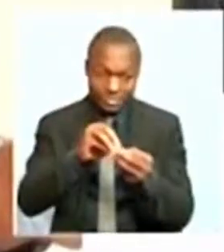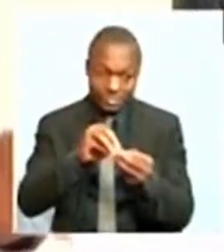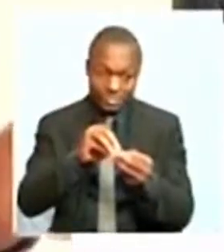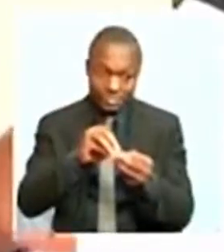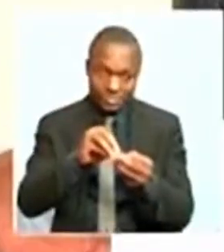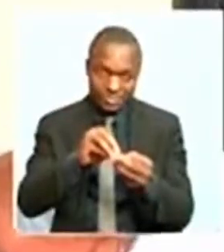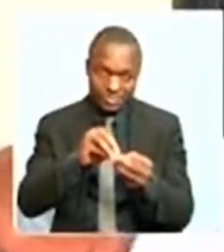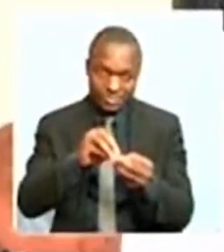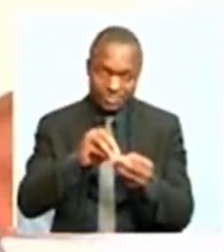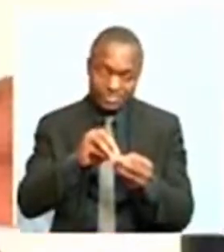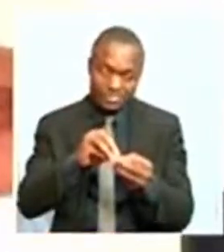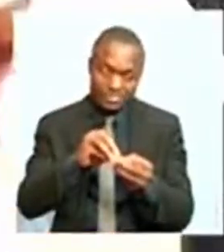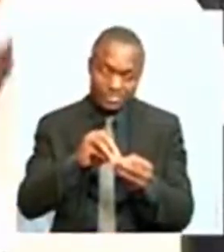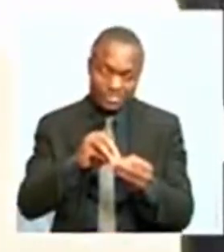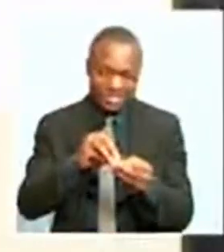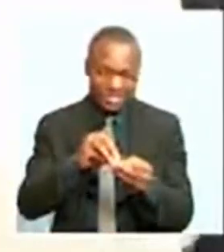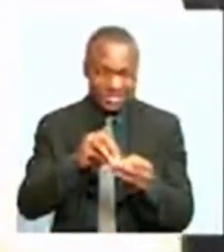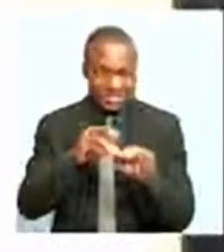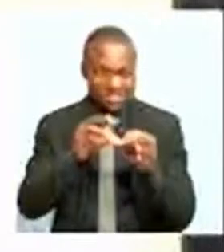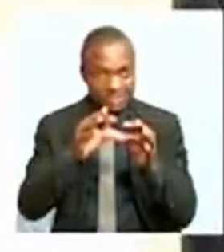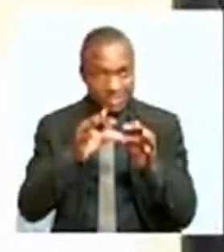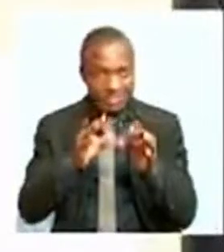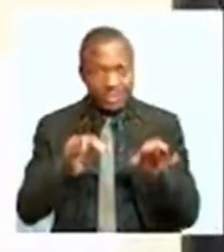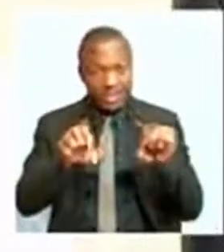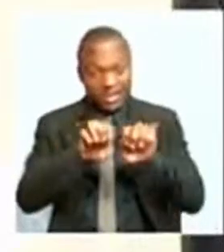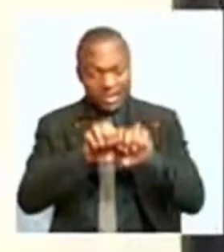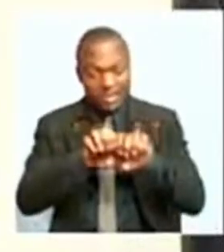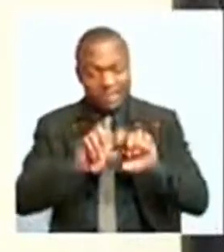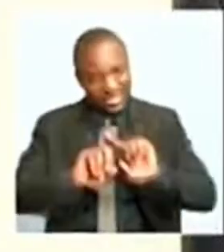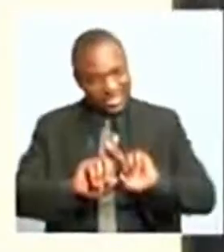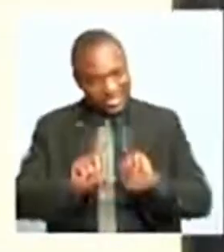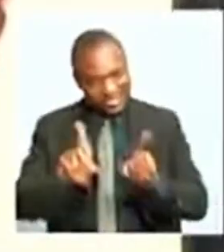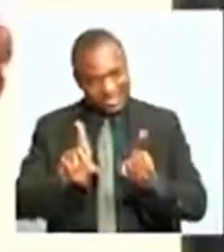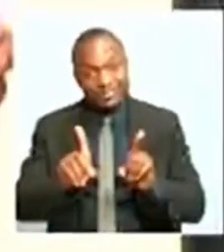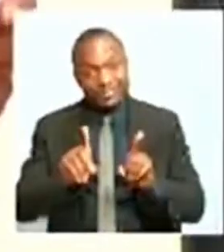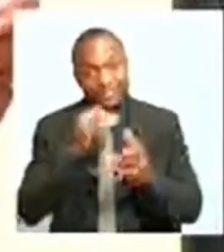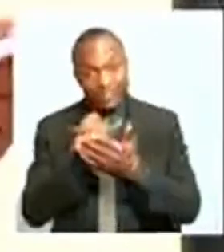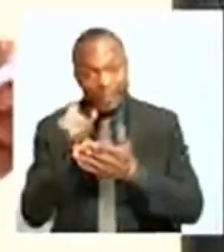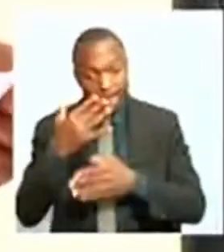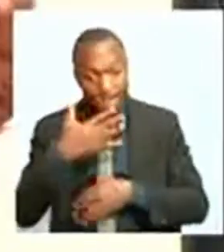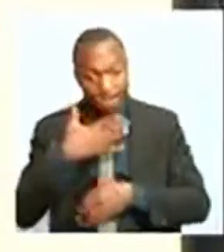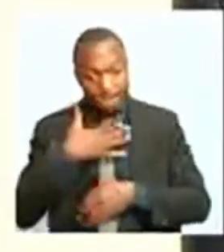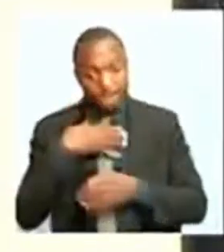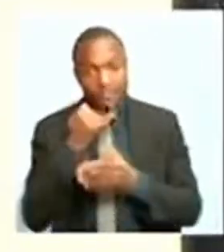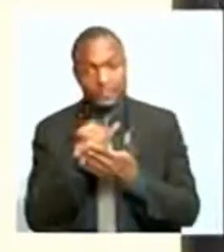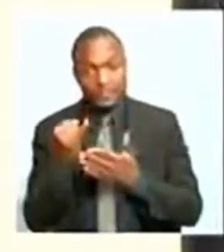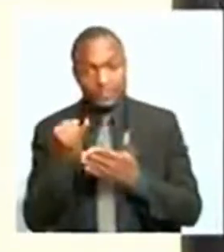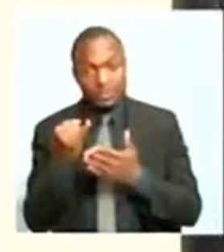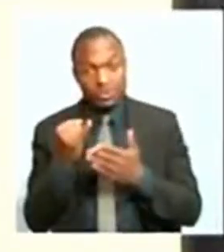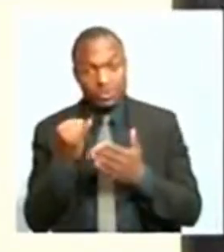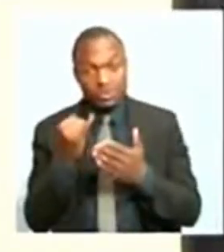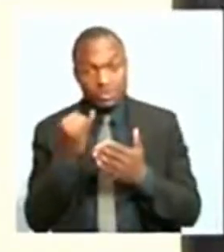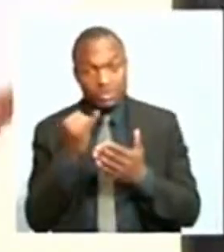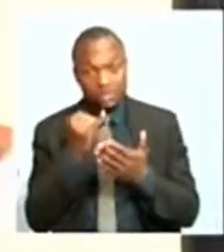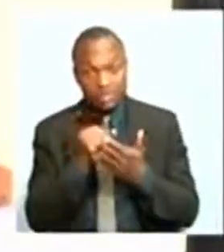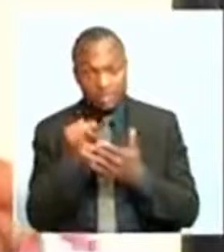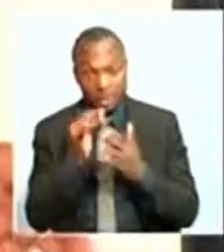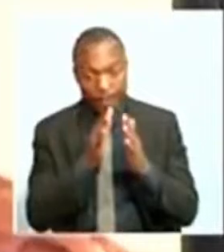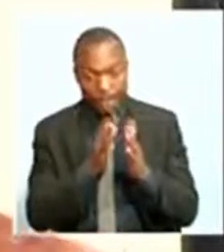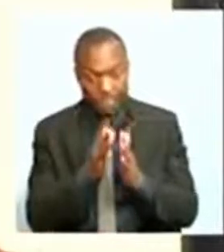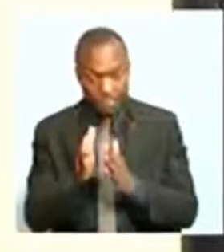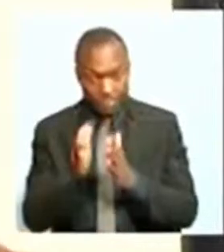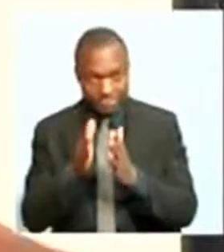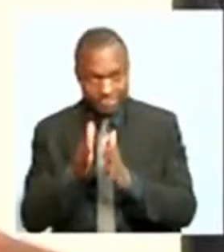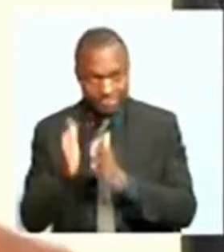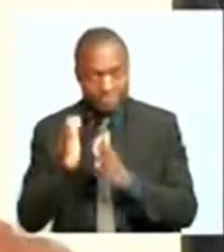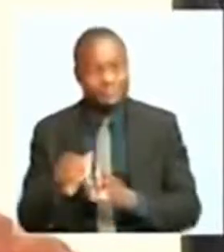a little bit different, but my angle is on the issue of planning